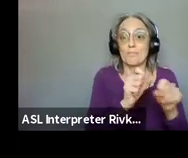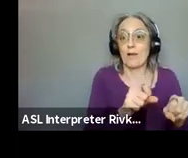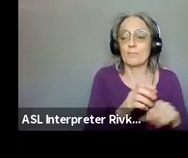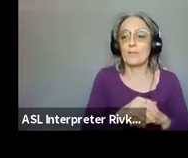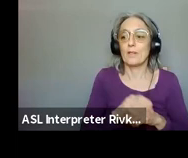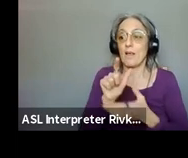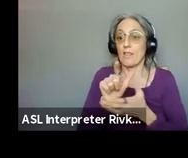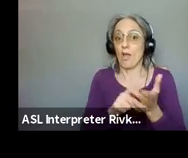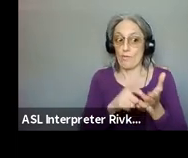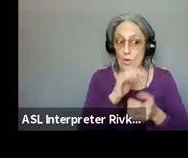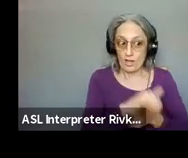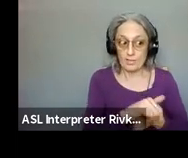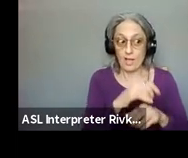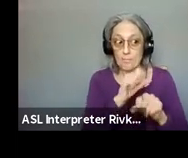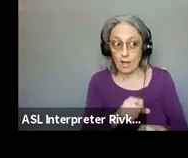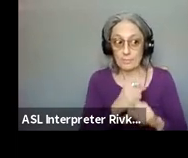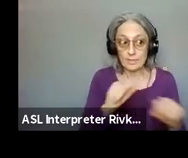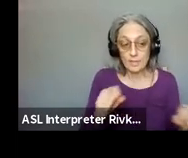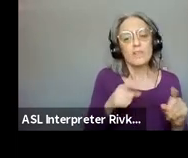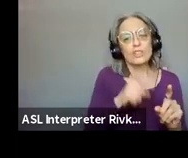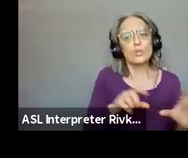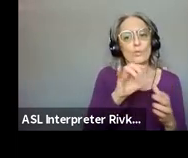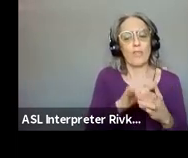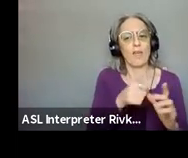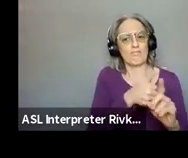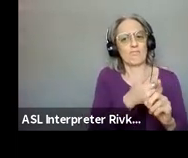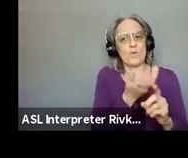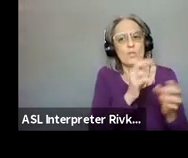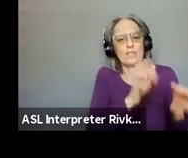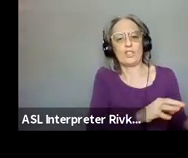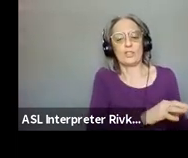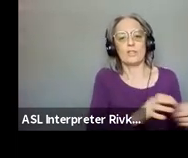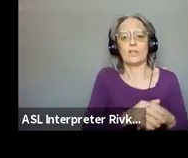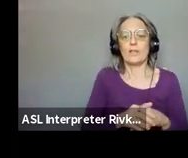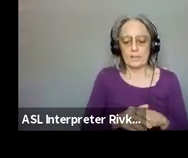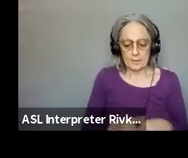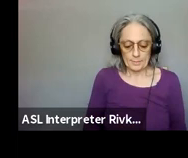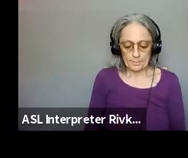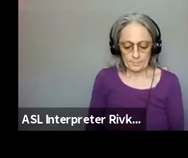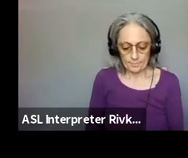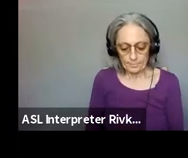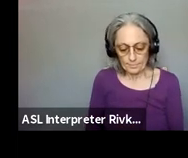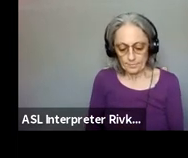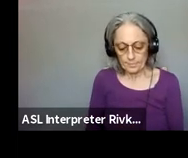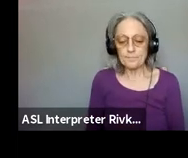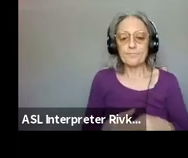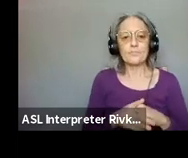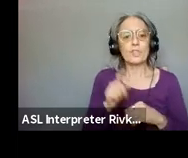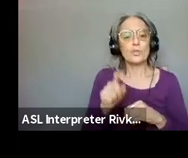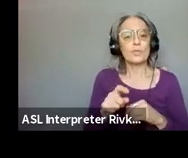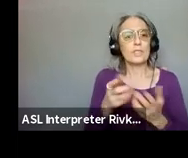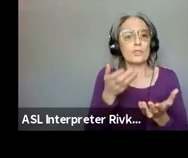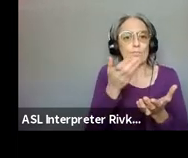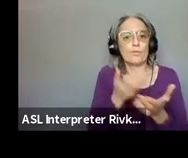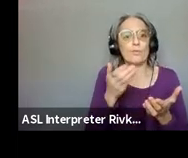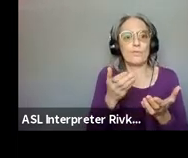and safe, that that's what they be doing. And so that's the standard you're going to be held to if you choose to seek a guardianship. You're going to need to show that it's not